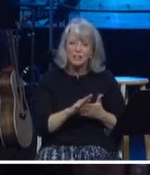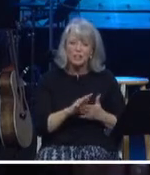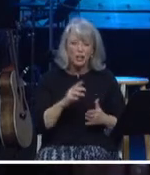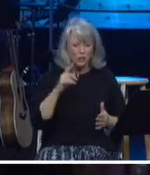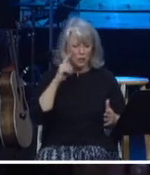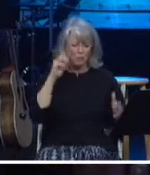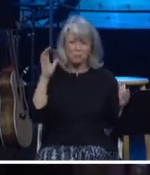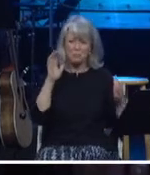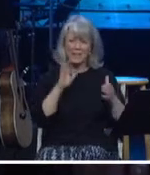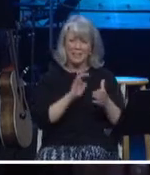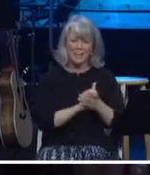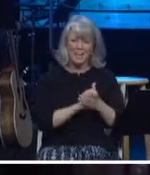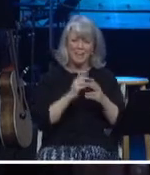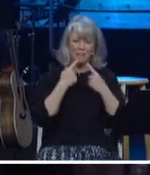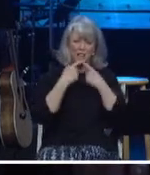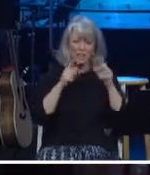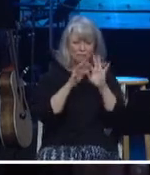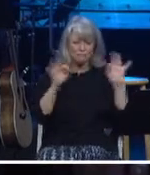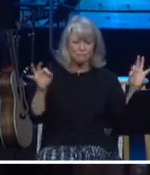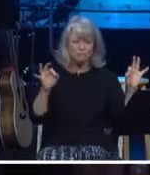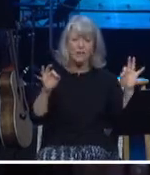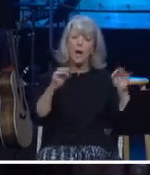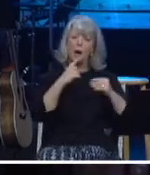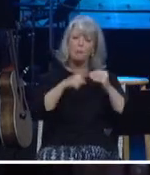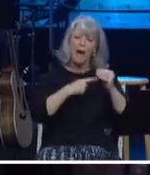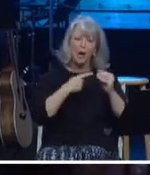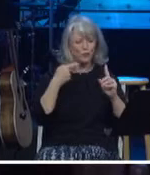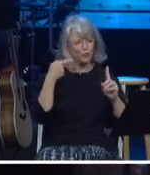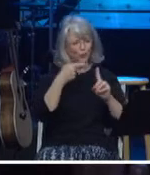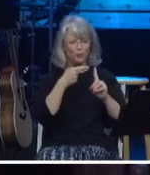headlines. You believe your own hypocrisy.